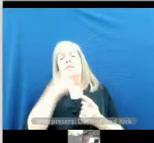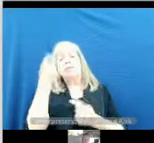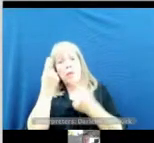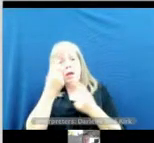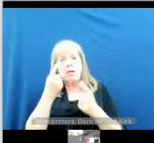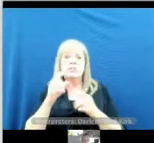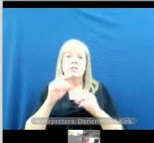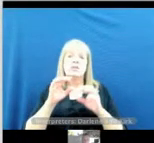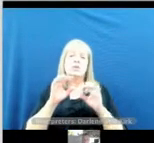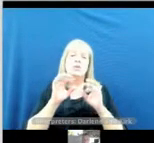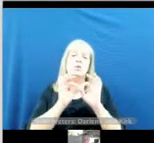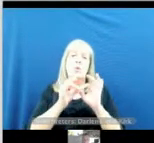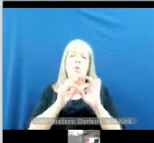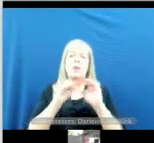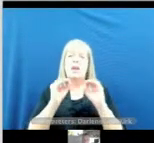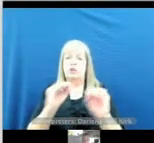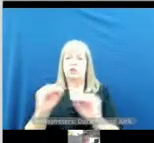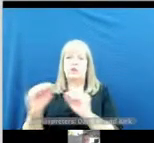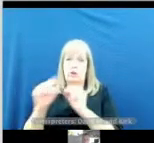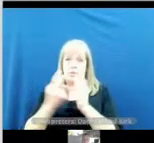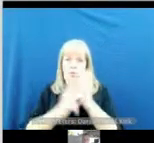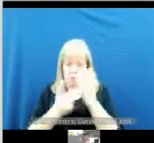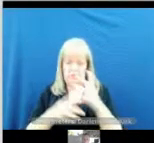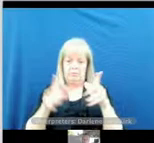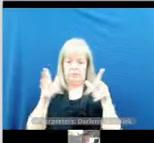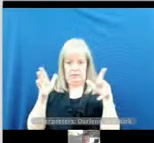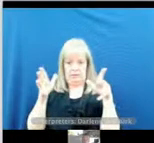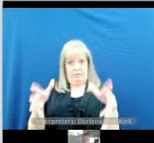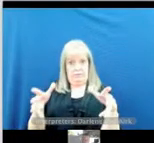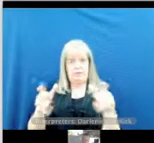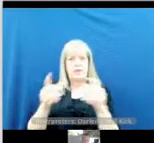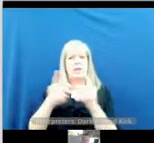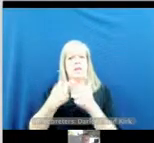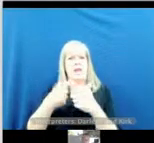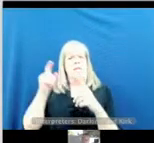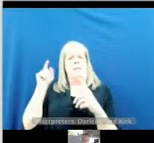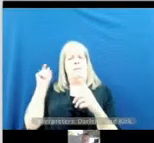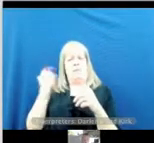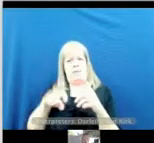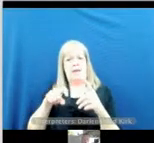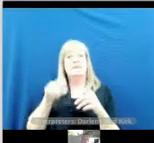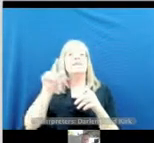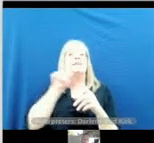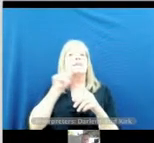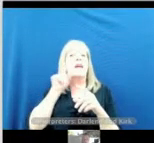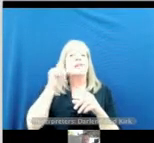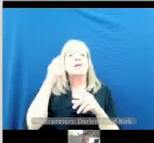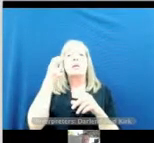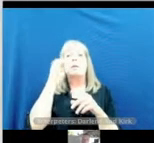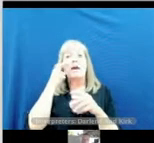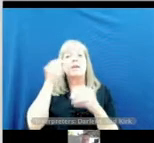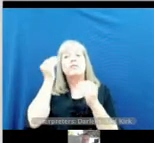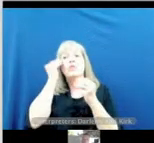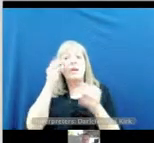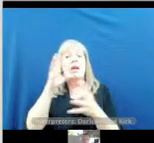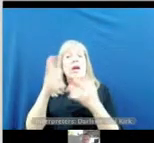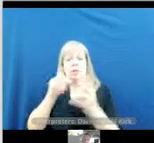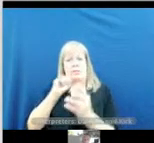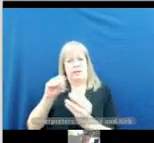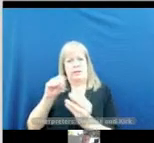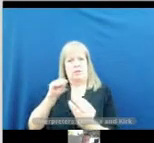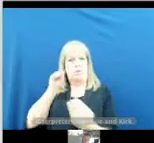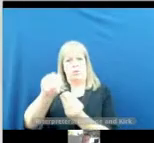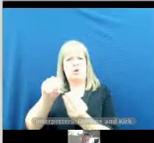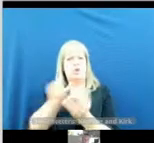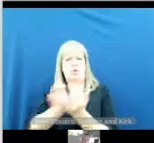education programs, then we need to think about embedding deafblind related content all throughout the curriculum. It's